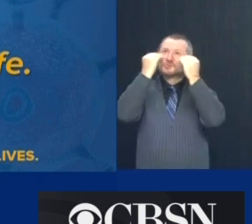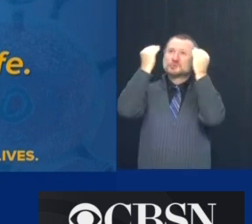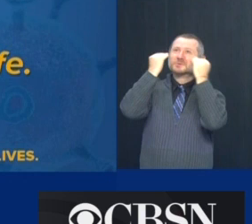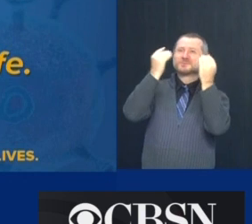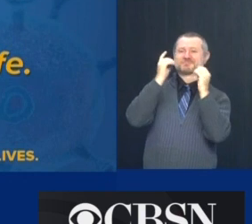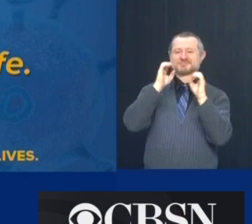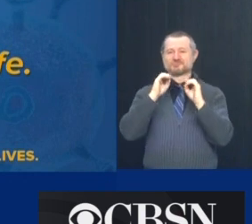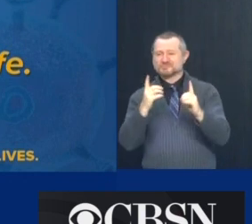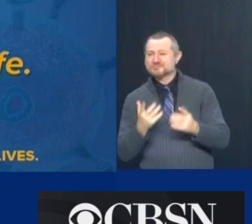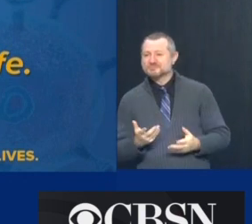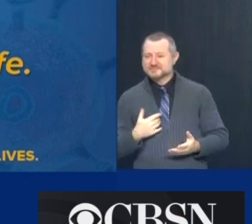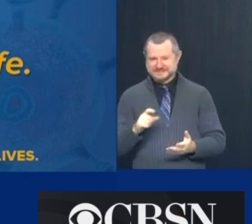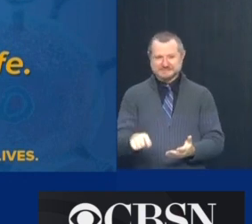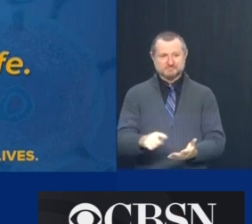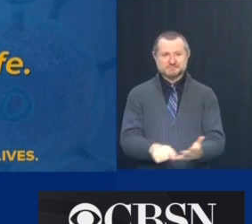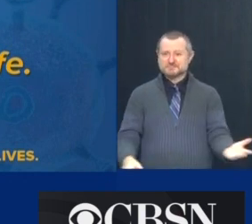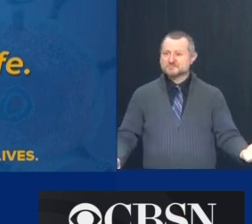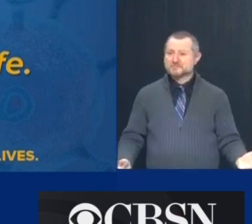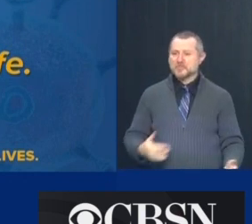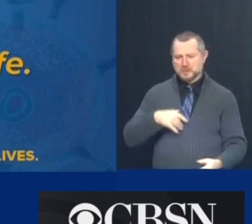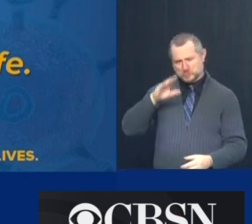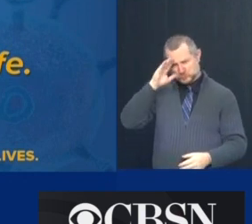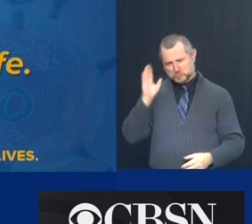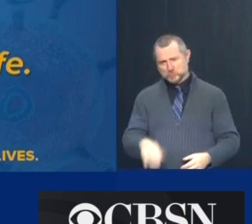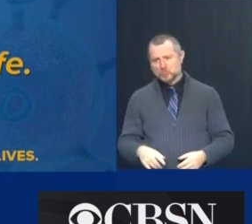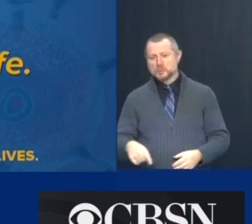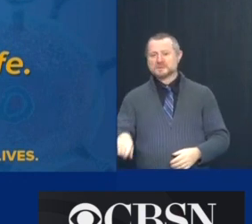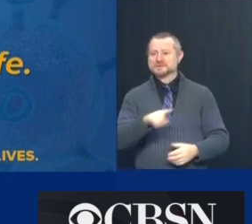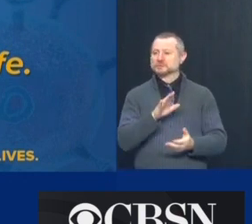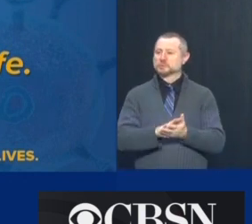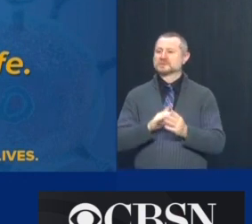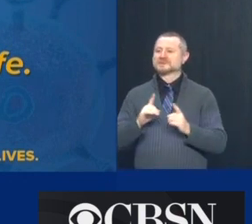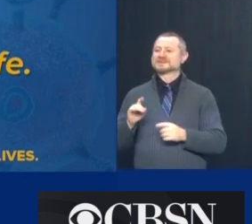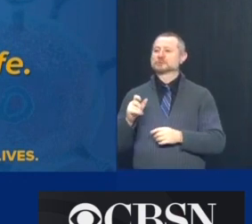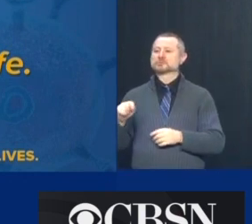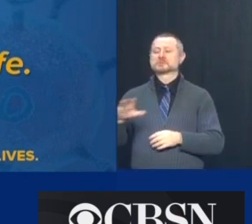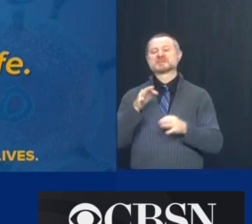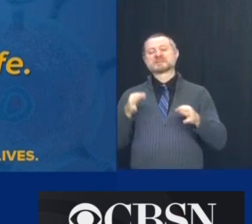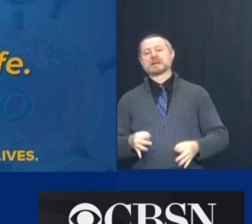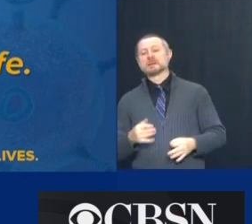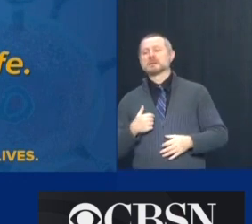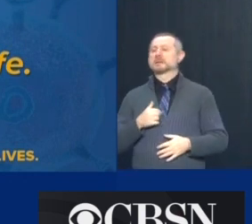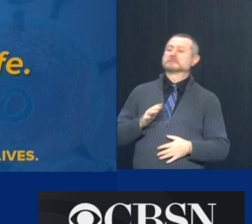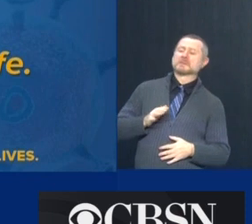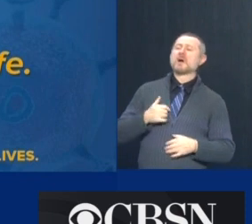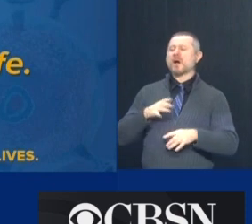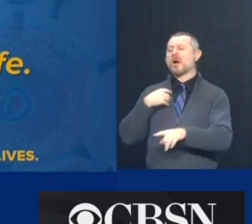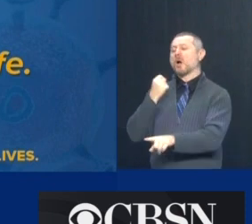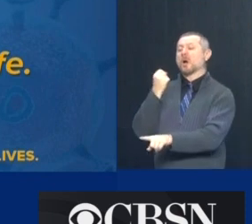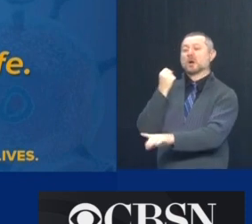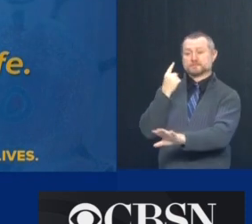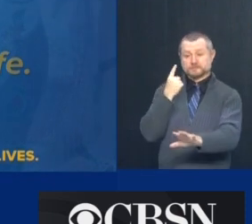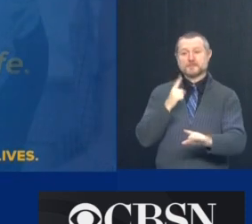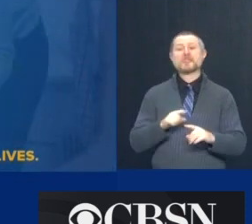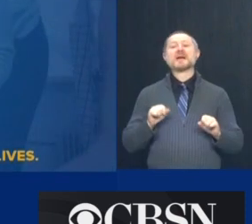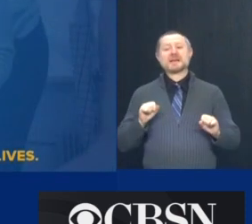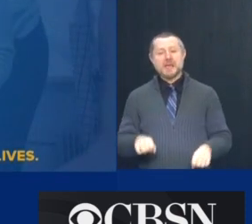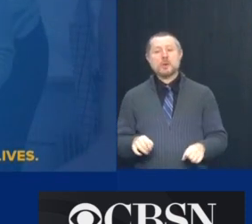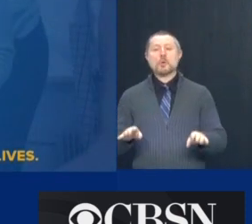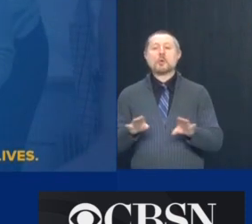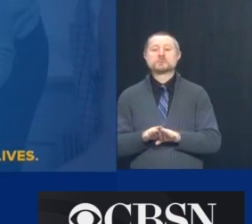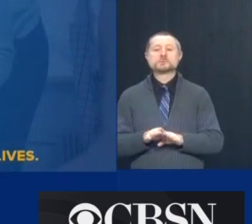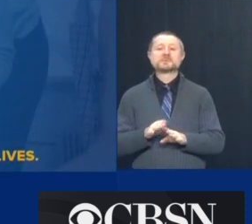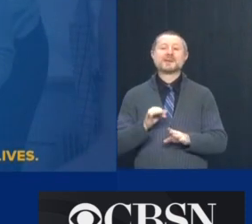understand local school district prerogative. They can close below our